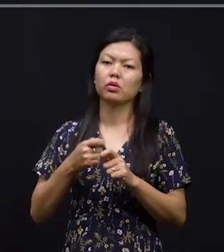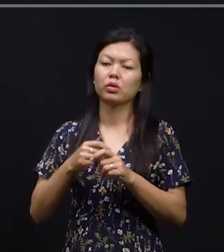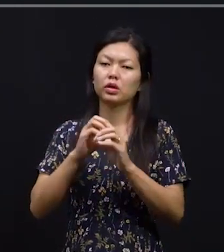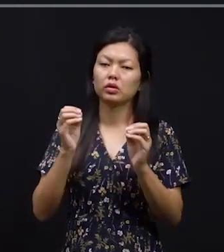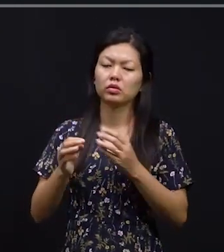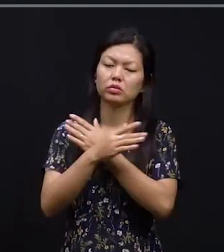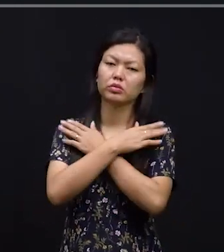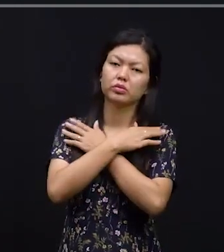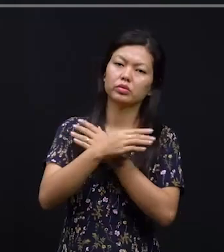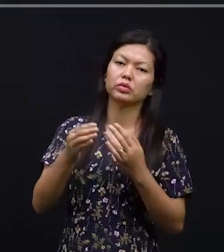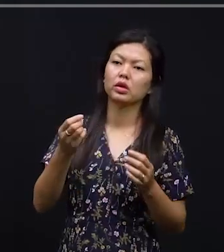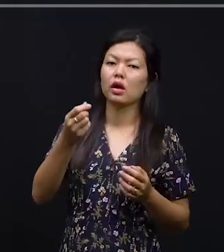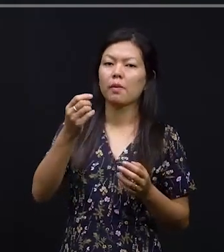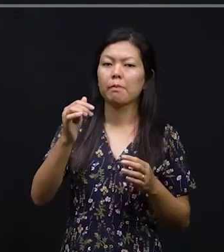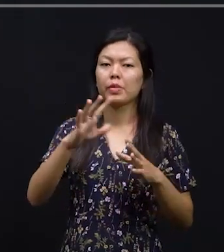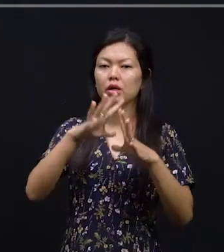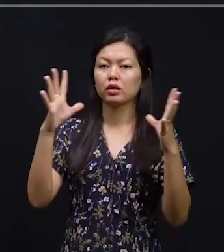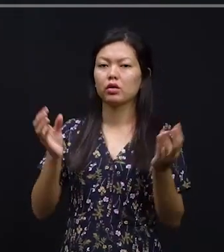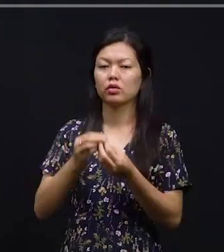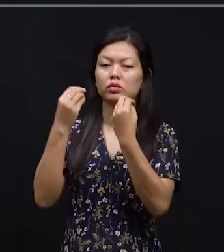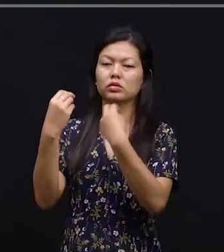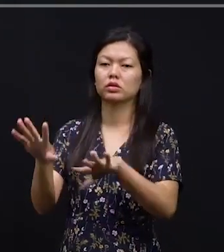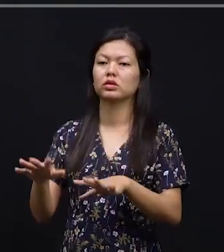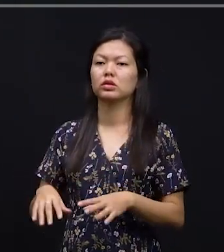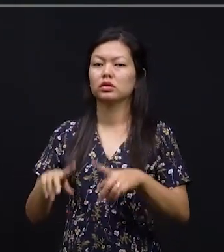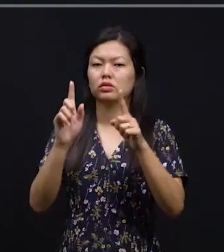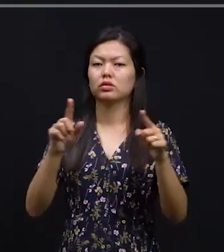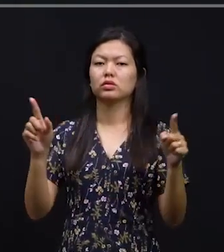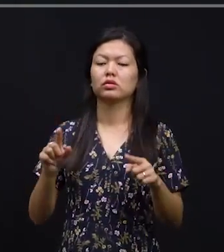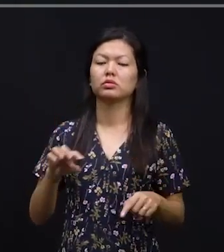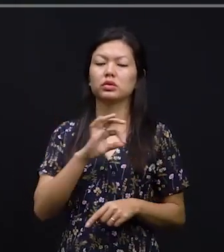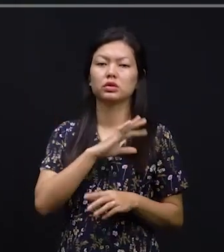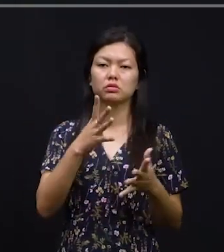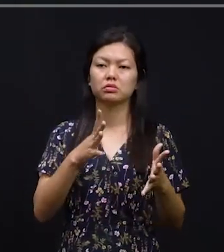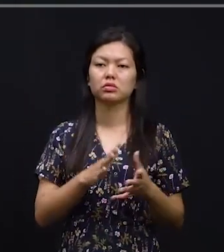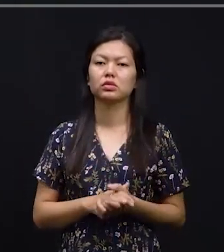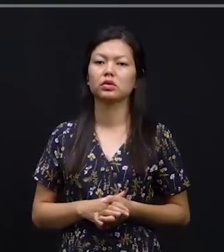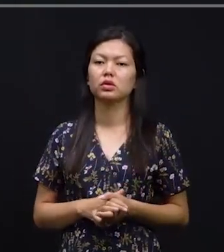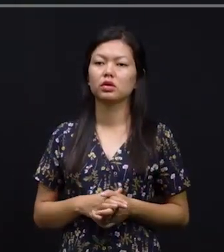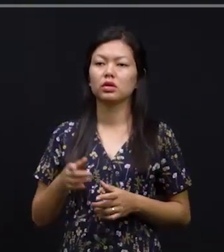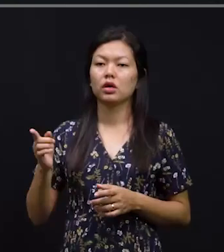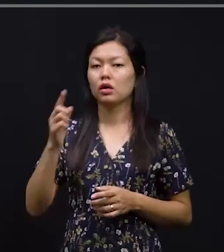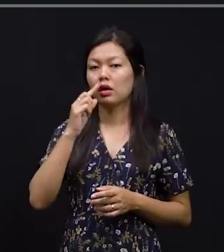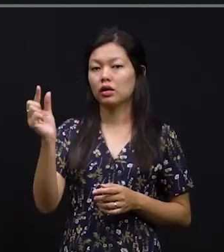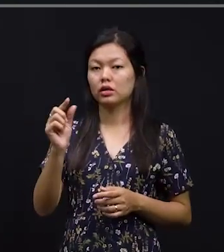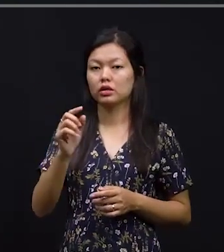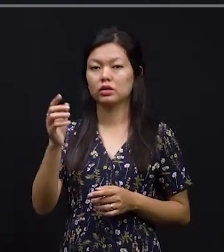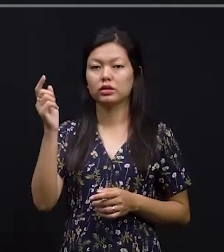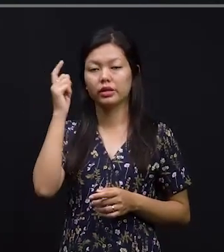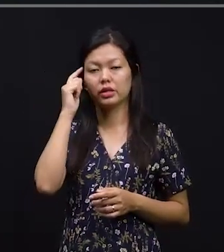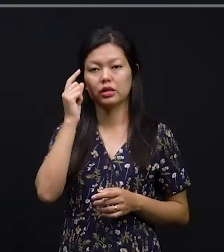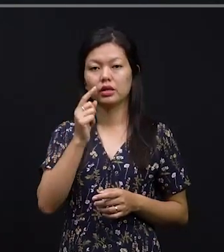is Mr. Scrooge, he also said that the boy had no right to be happy. So he reacted back in the same way right now. Just